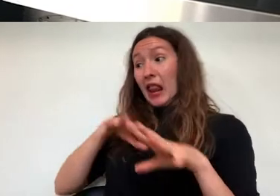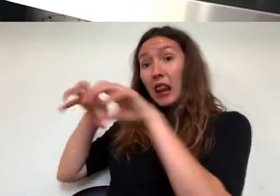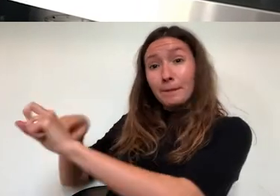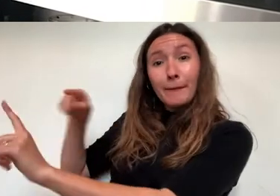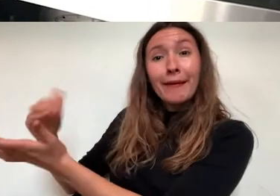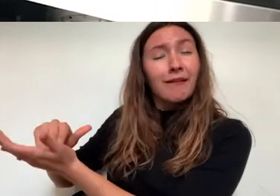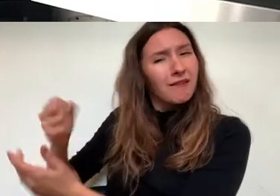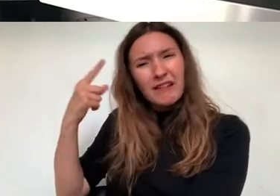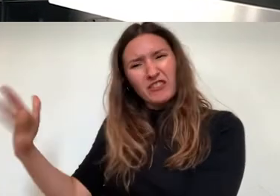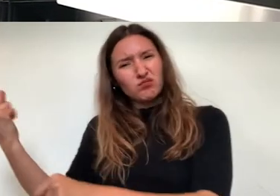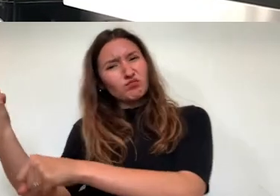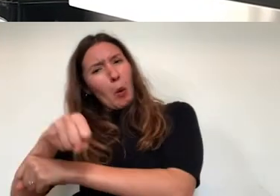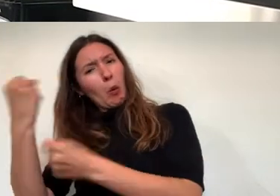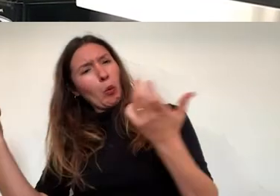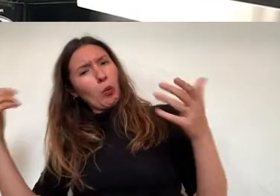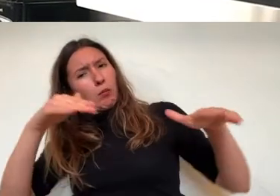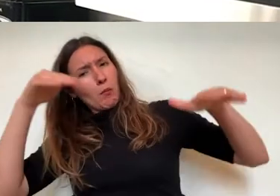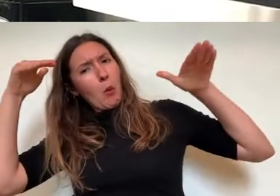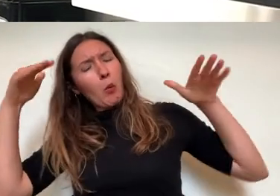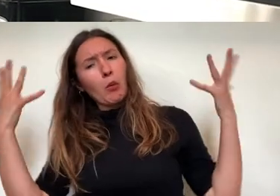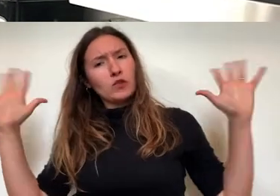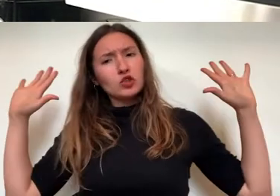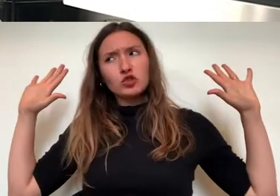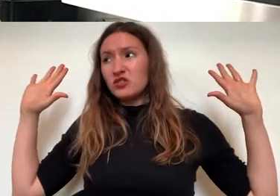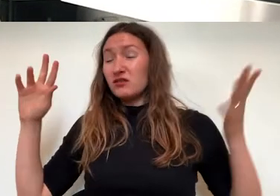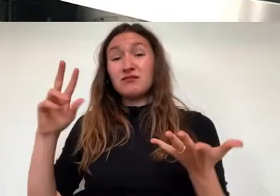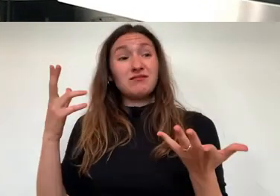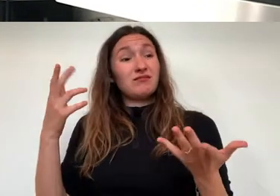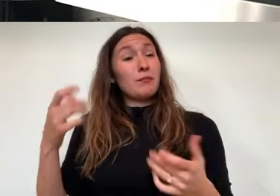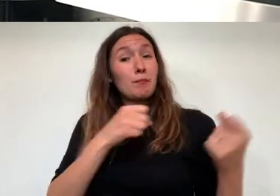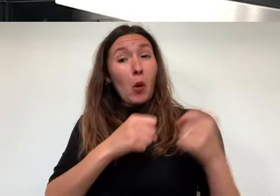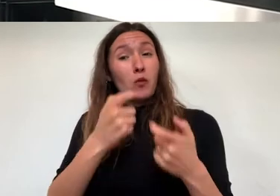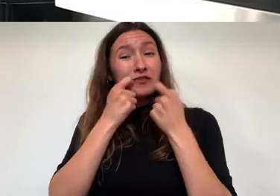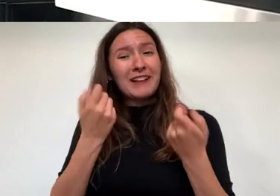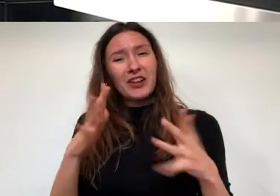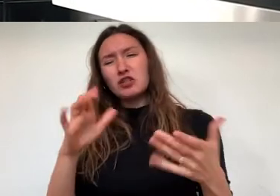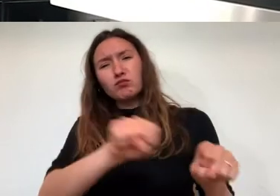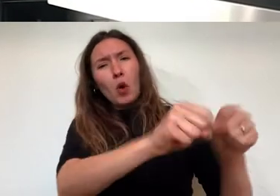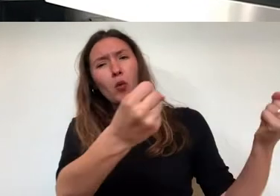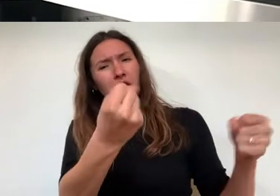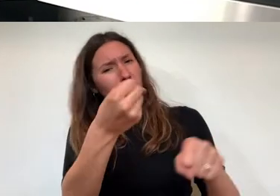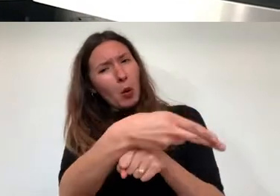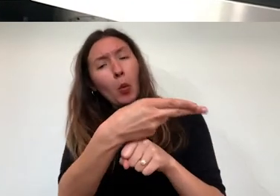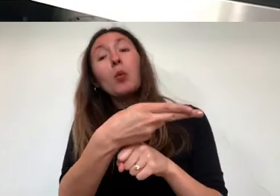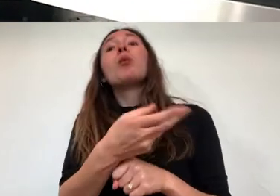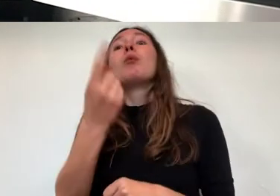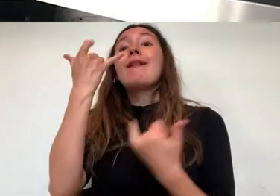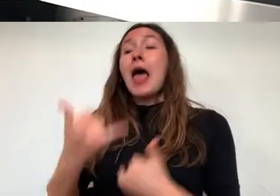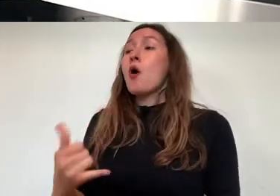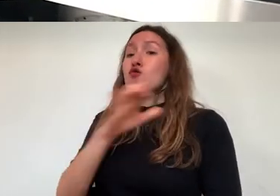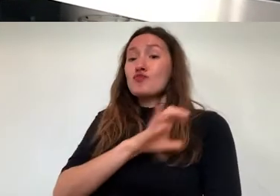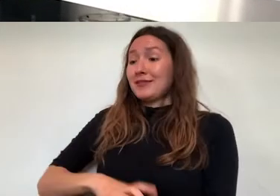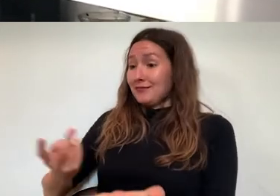has any power over him. When he died once to break the power of sin. So now that he lives for